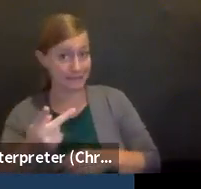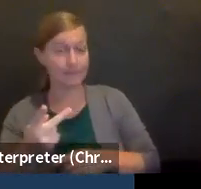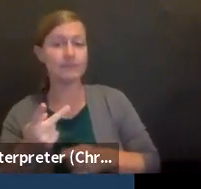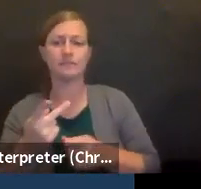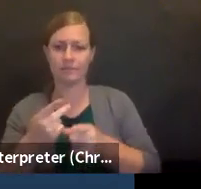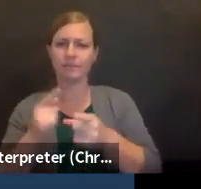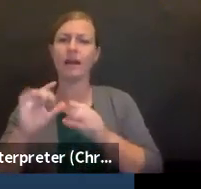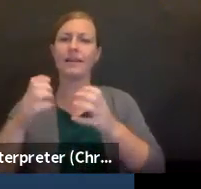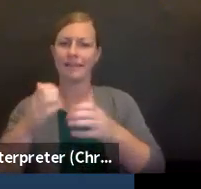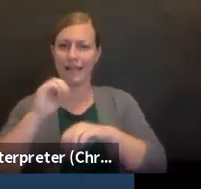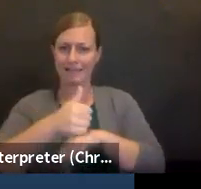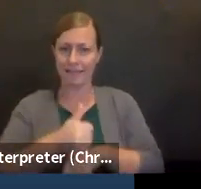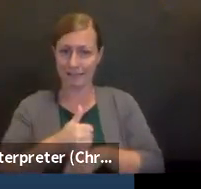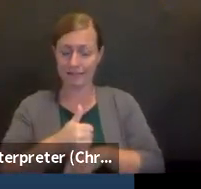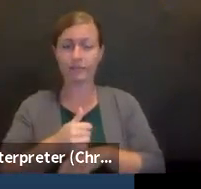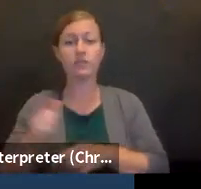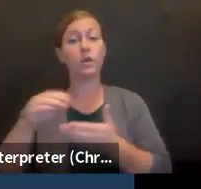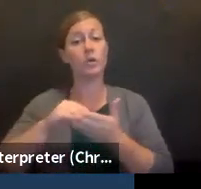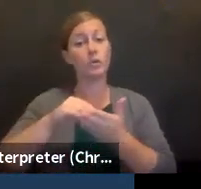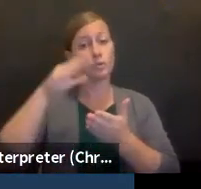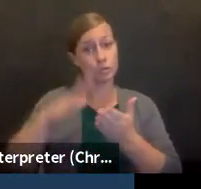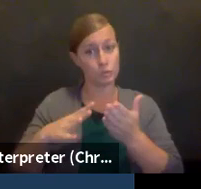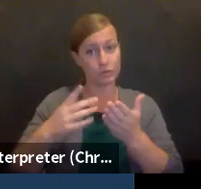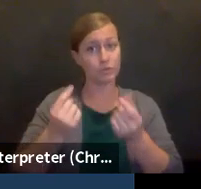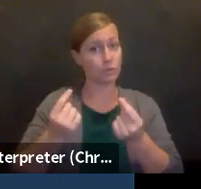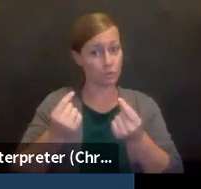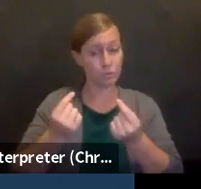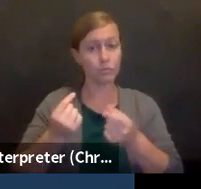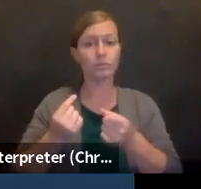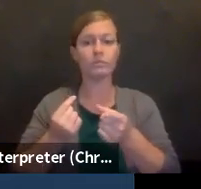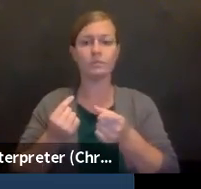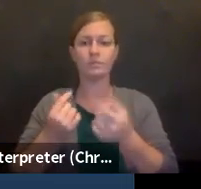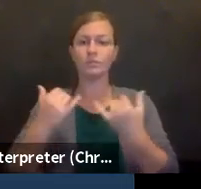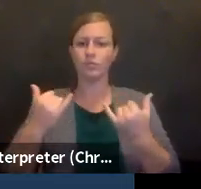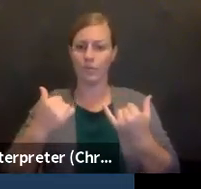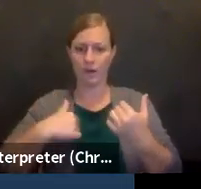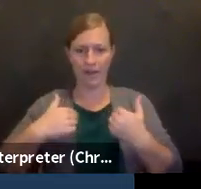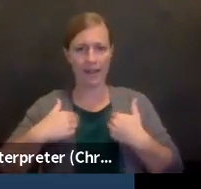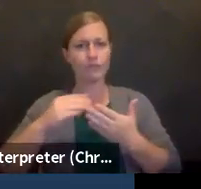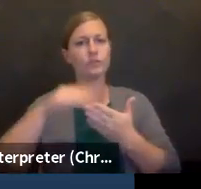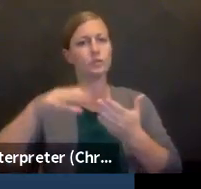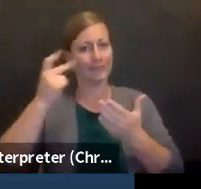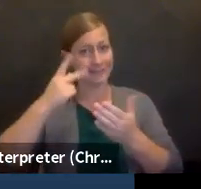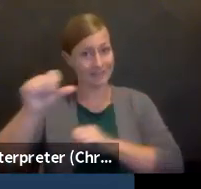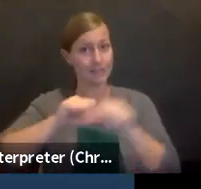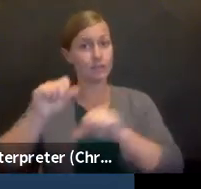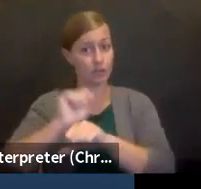so students, what can they do? So right now, I have students can see each other's work.